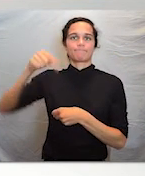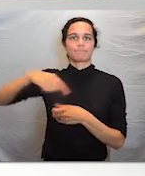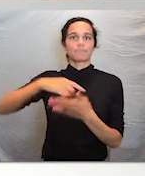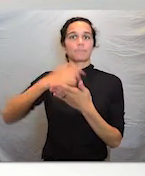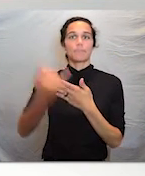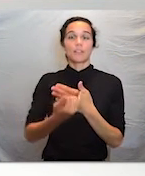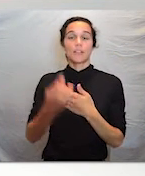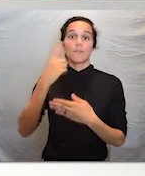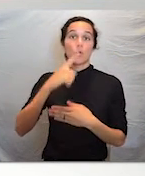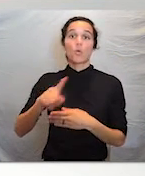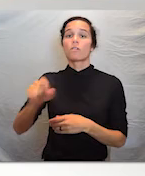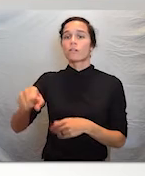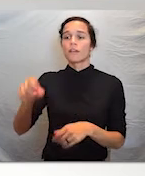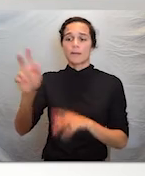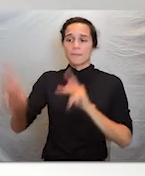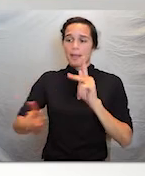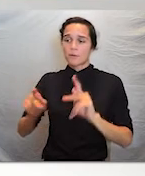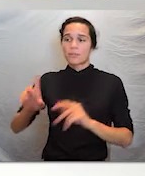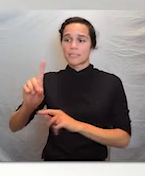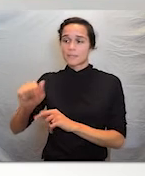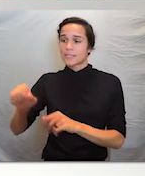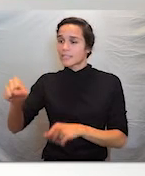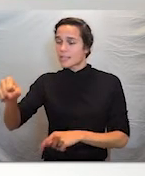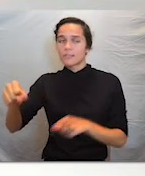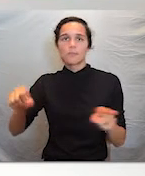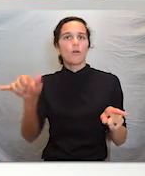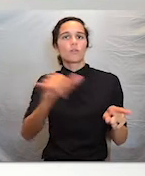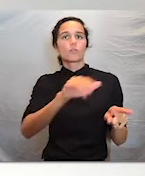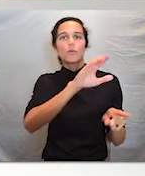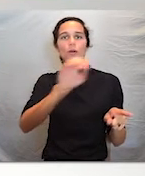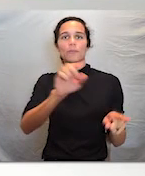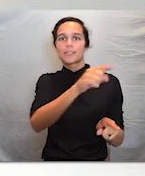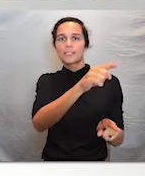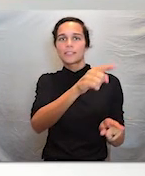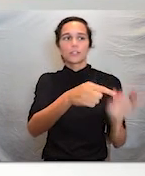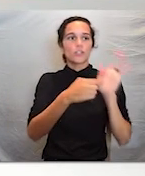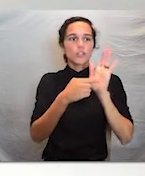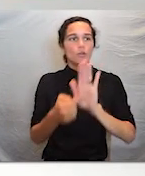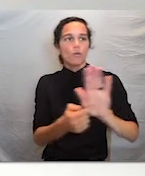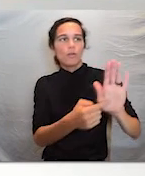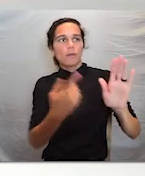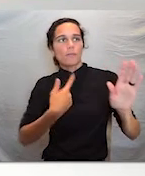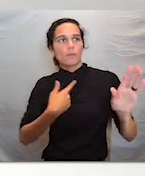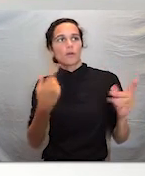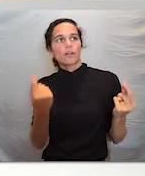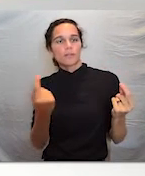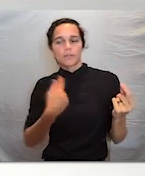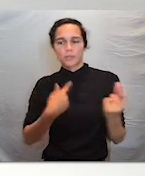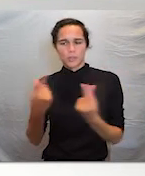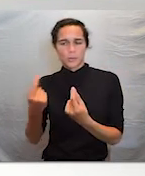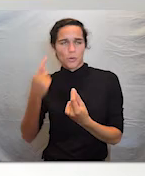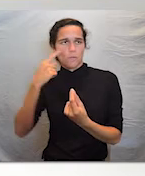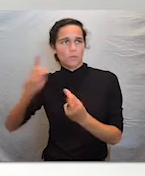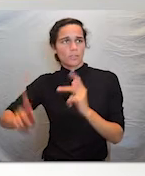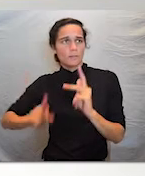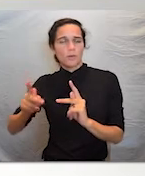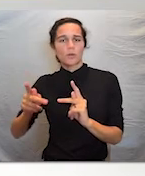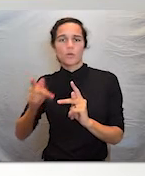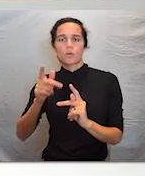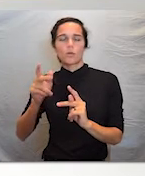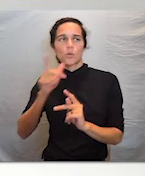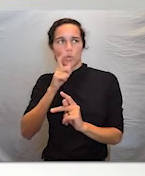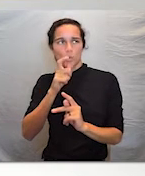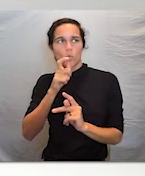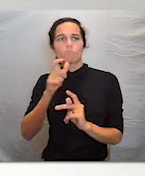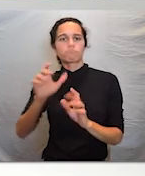employer, to actually show them what it's like as a job seeker with a disability and the challenges and barriers